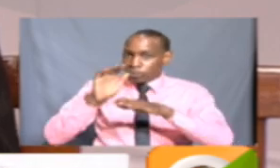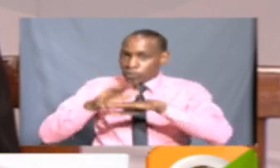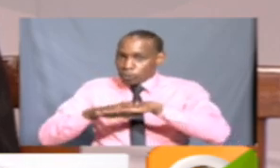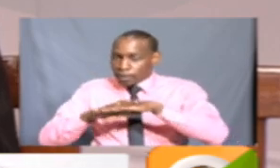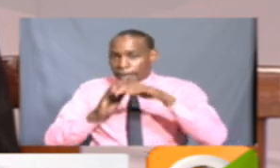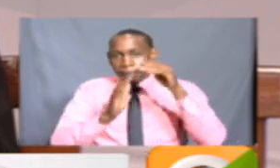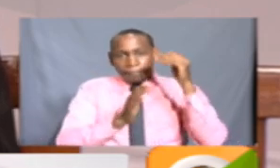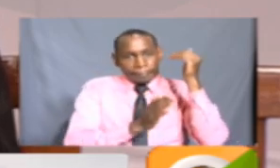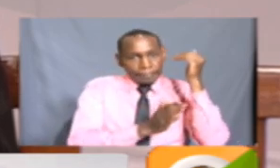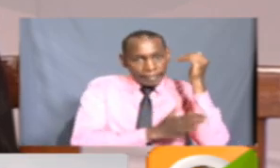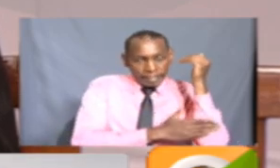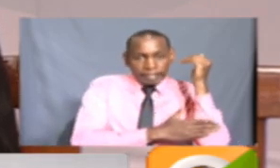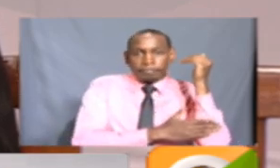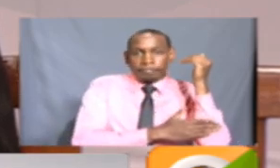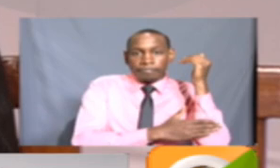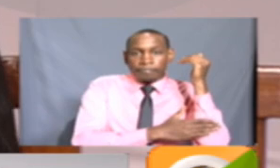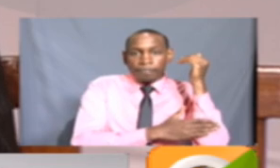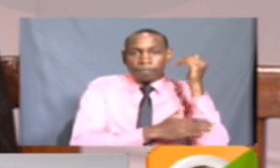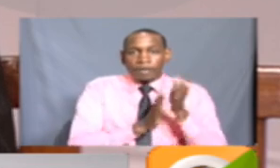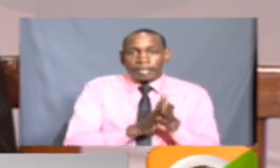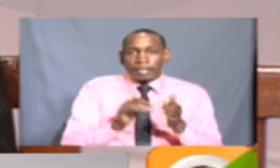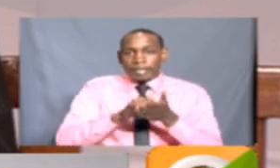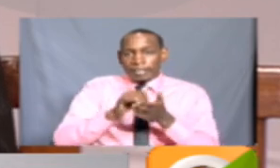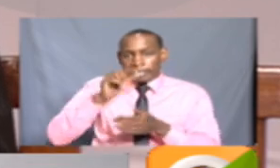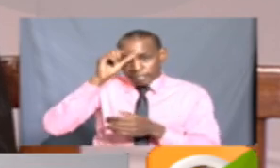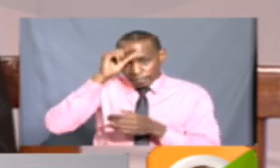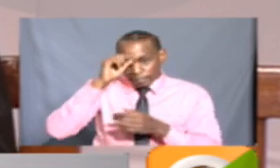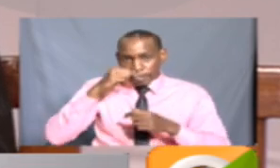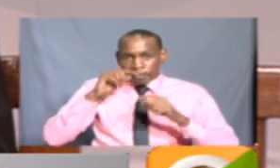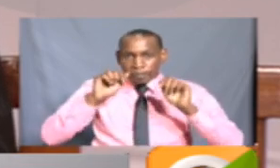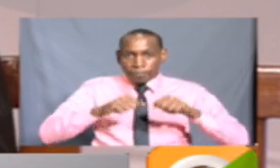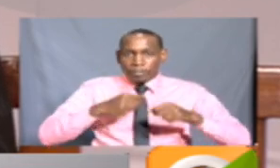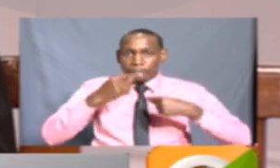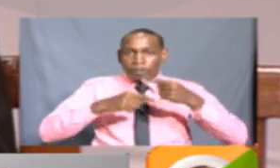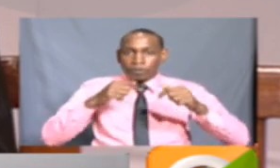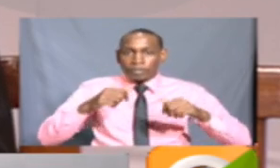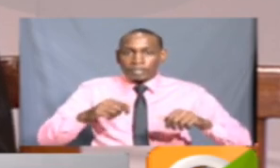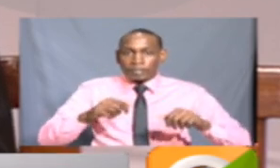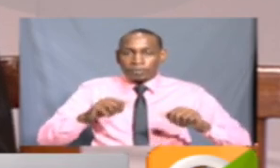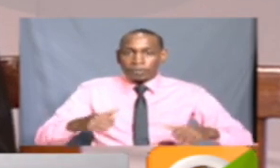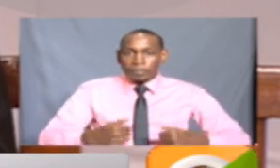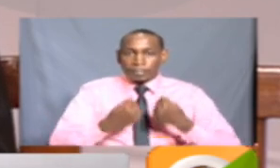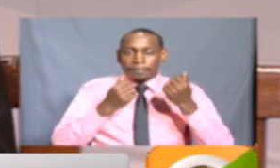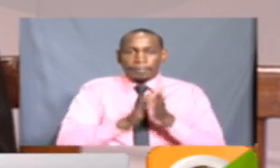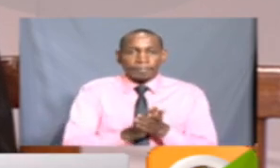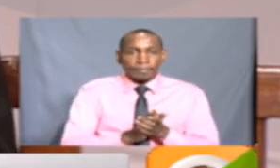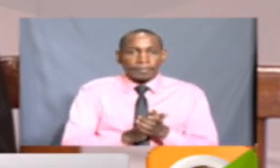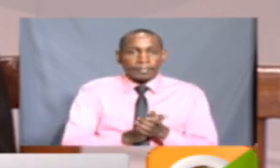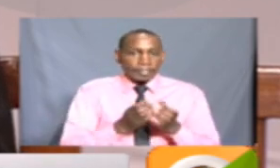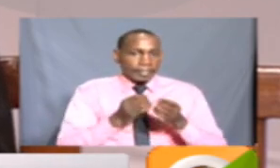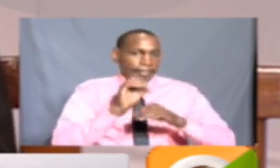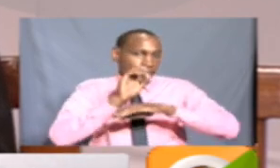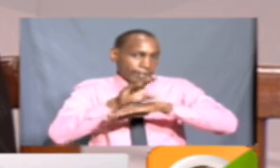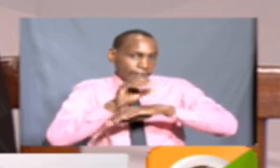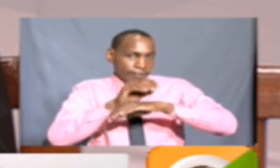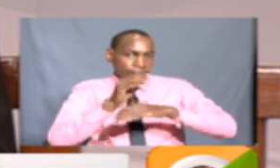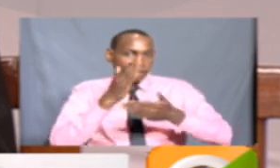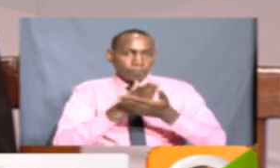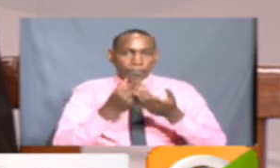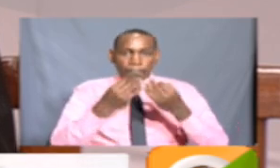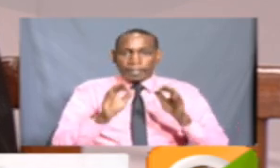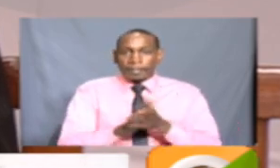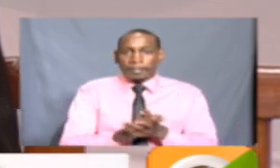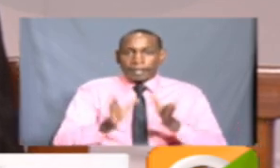move, and if he made a move, his government would survive. And I can tell him for free, I can look in that camera and tell him, Mr.